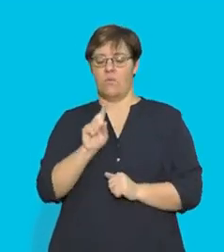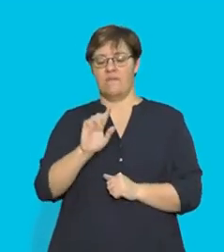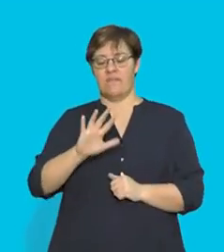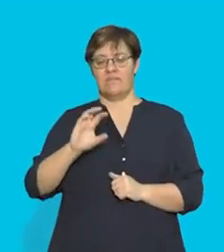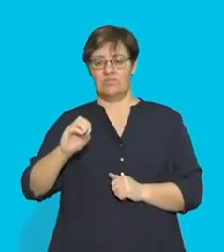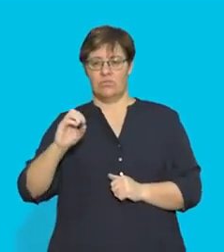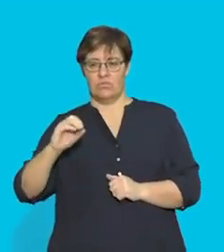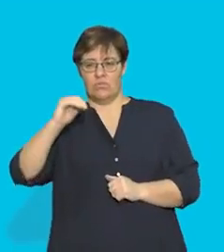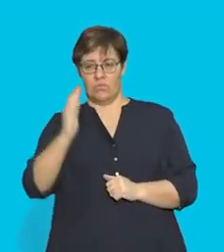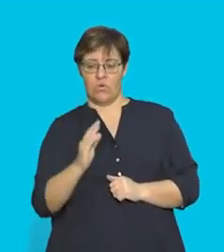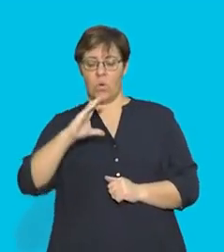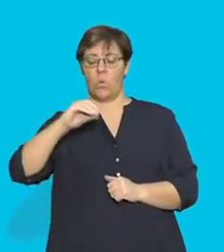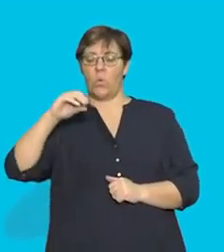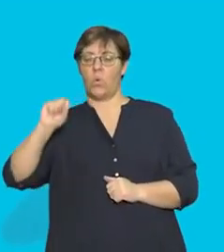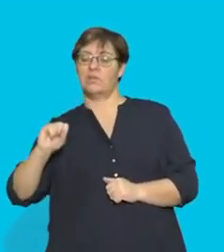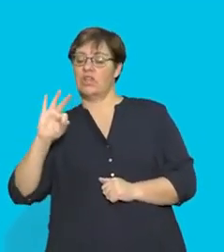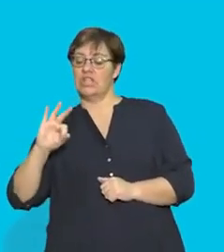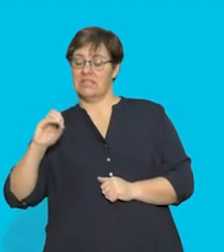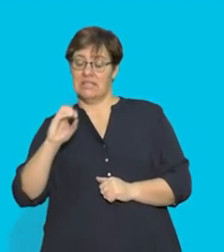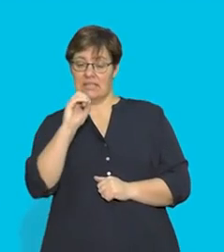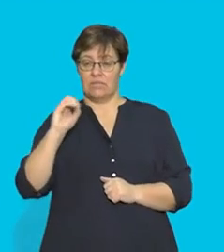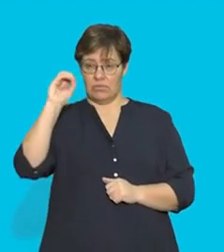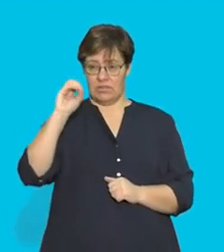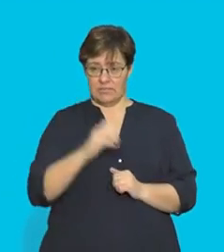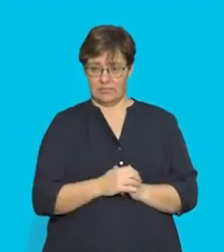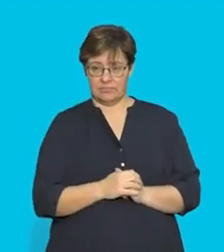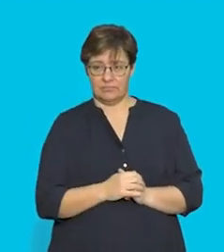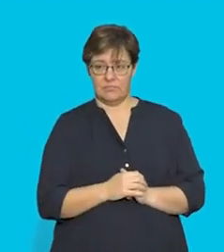and CAB was our 30-degree